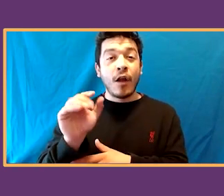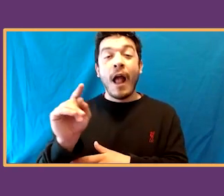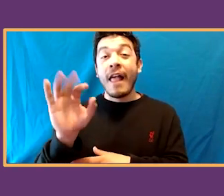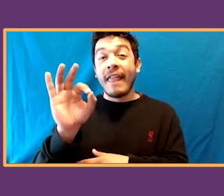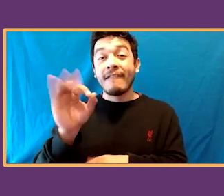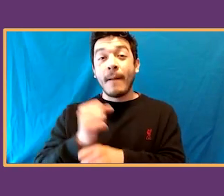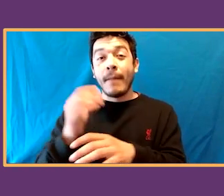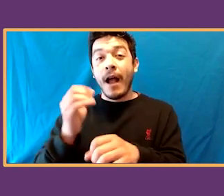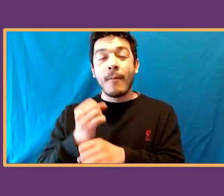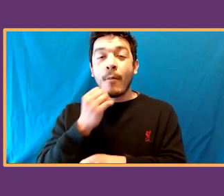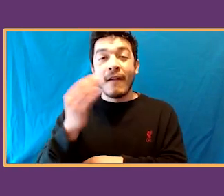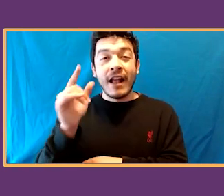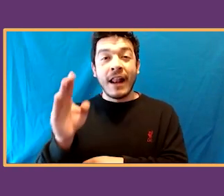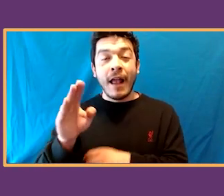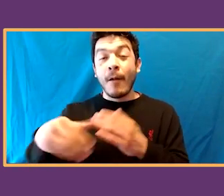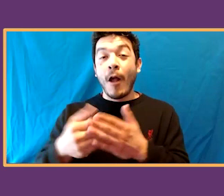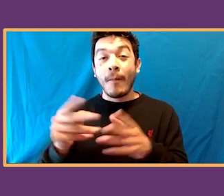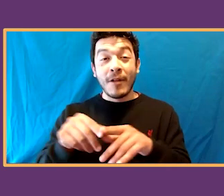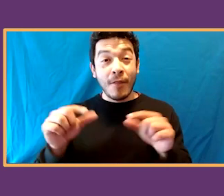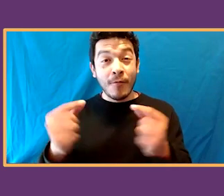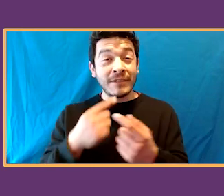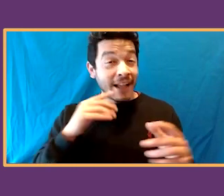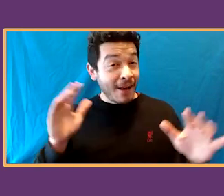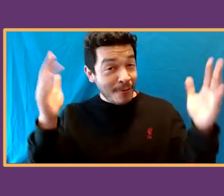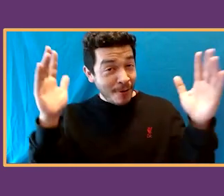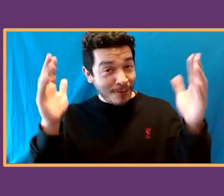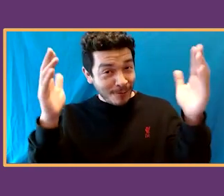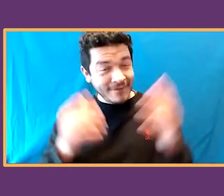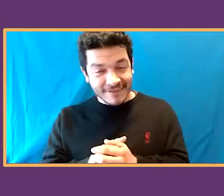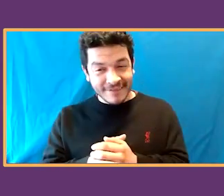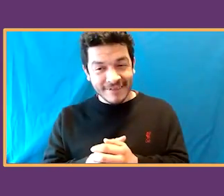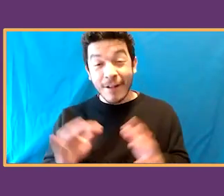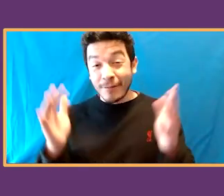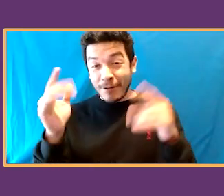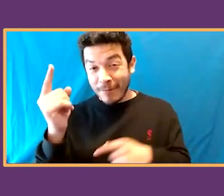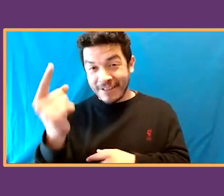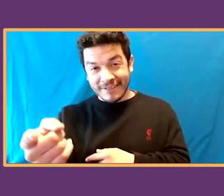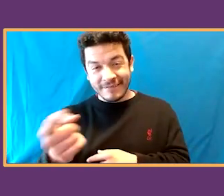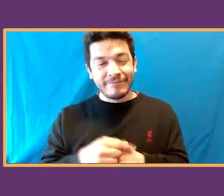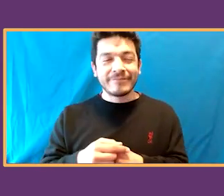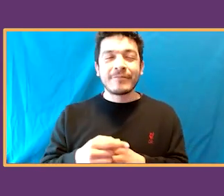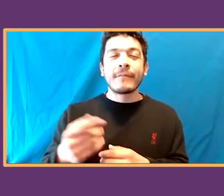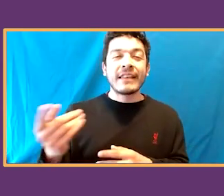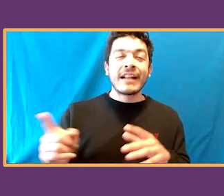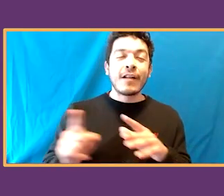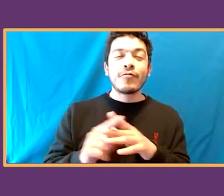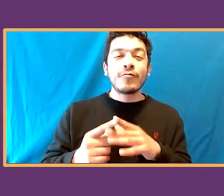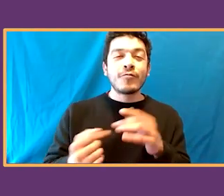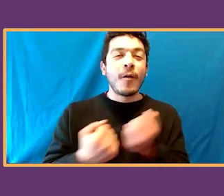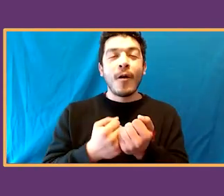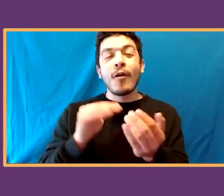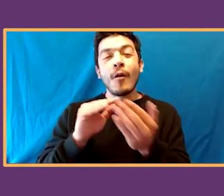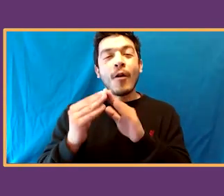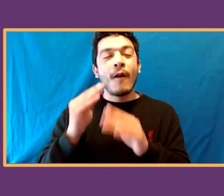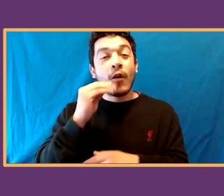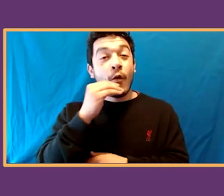Breakfast Club. All the F-bombers in the room say, woo, woo. There you are, a peer support community for women, femmes,